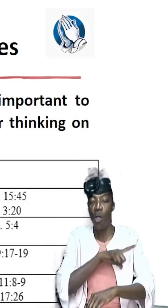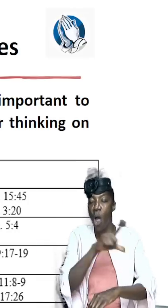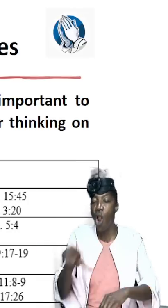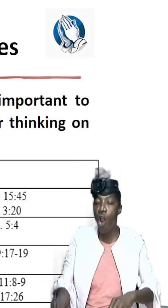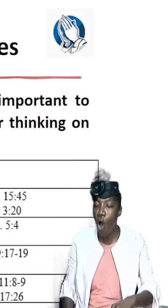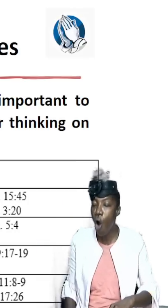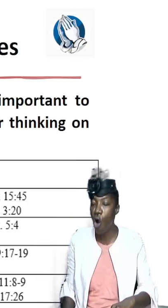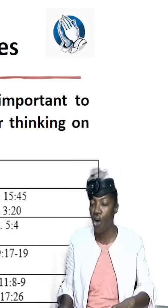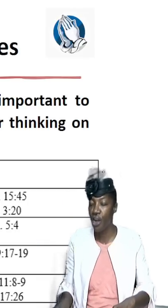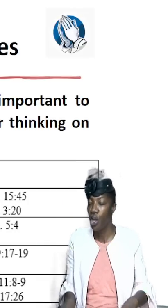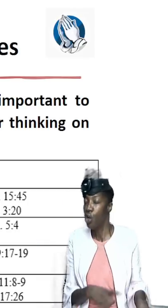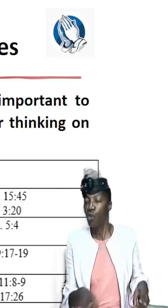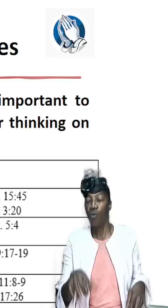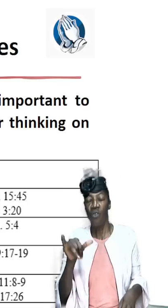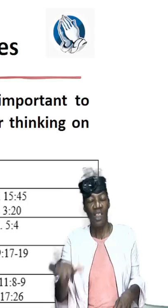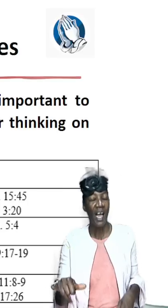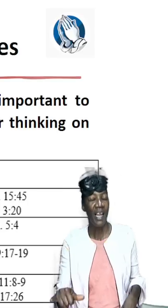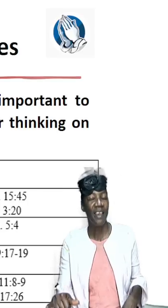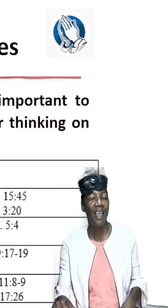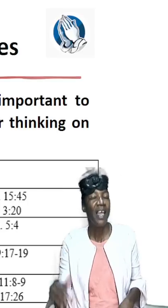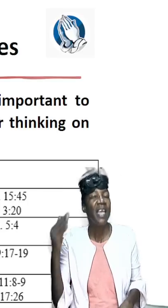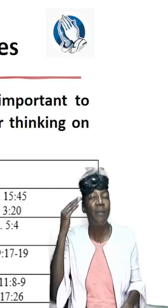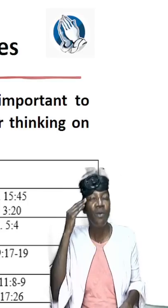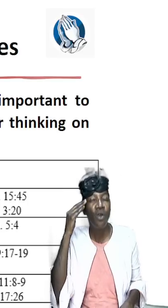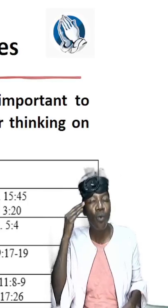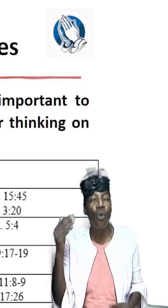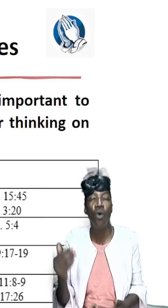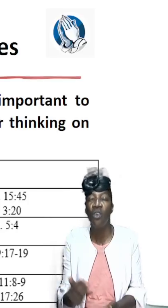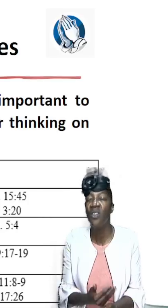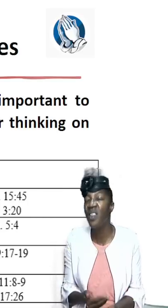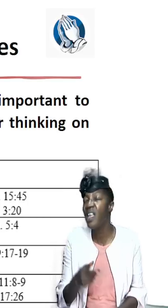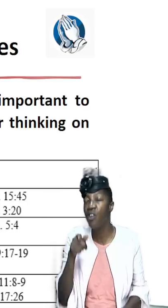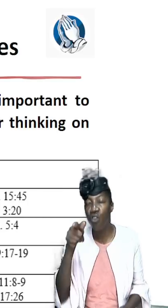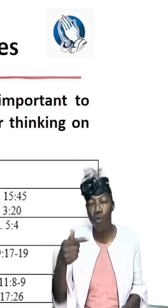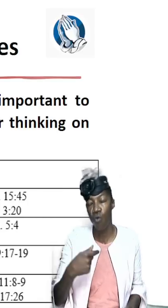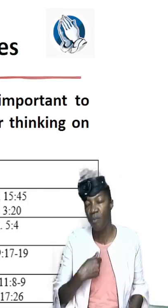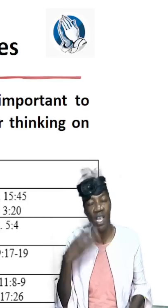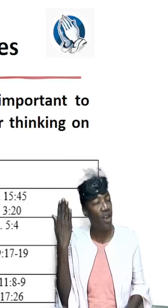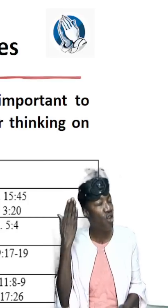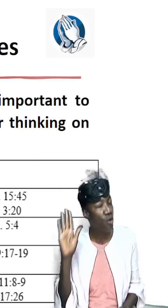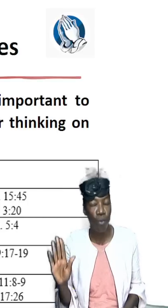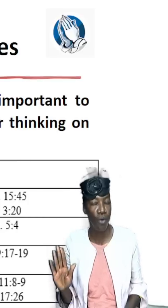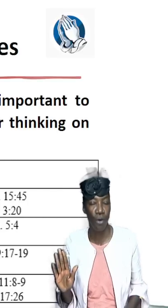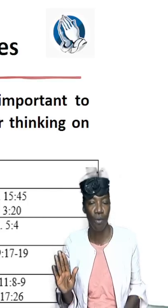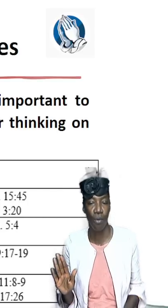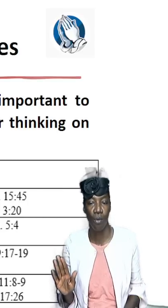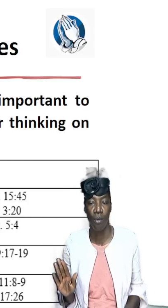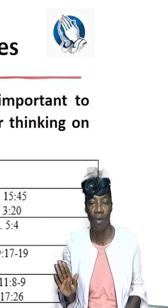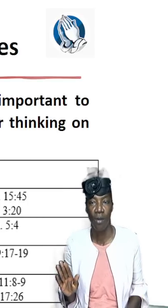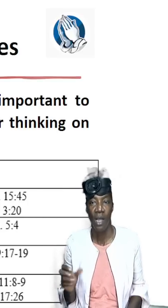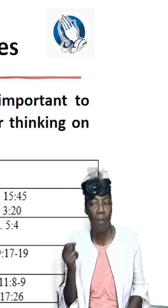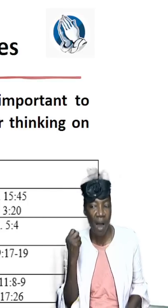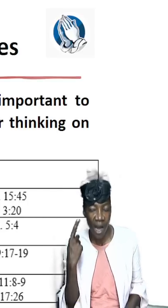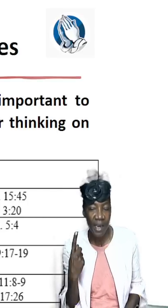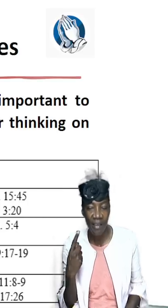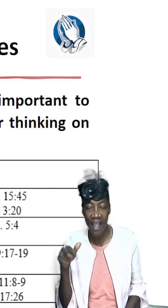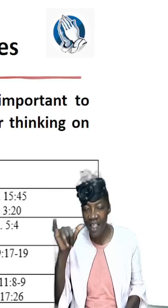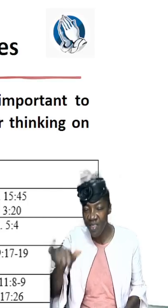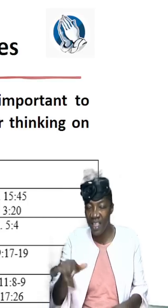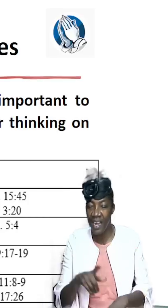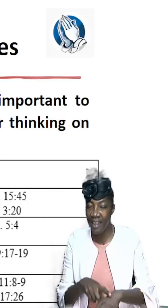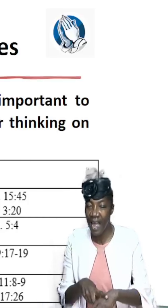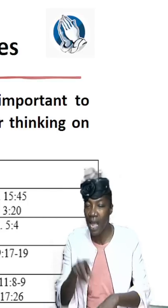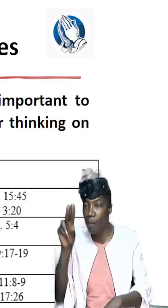clearly he knows some things that many of us don't. Clearly he is aware of what he's doing, because at that time there